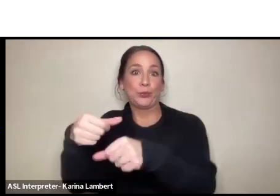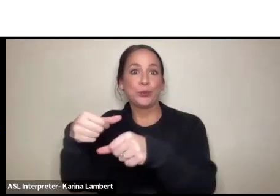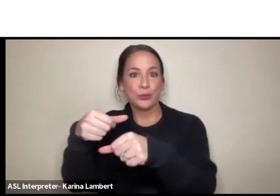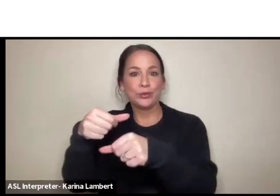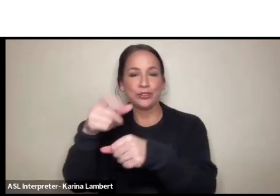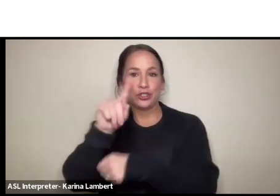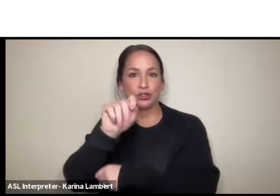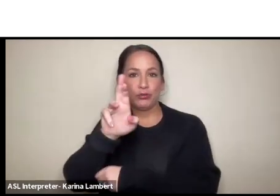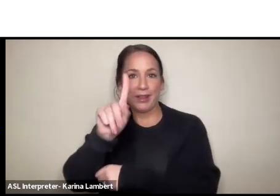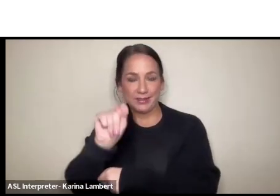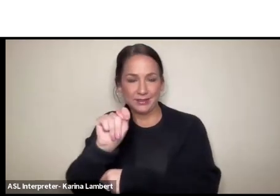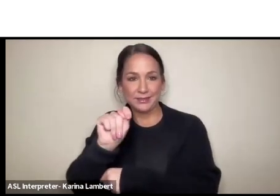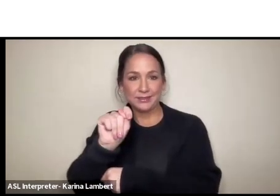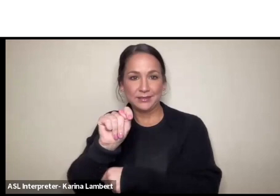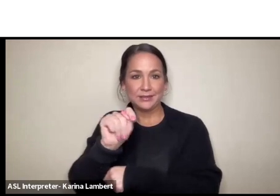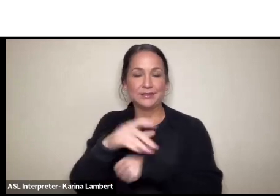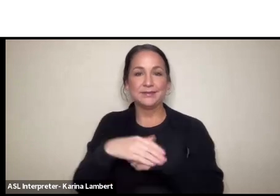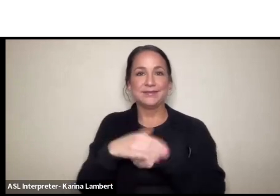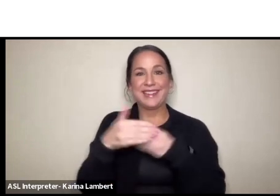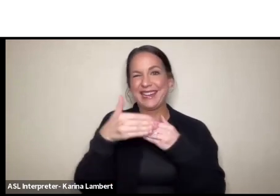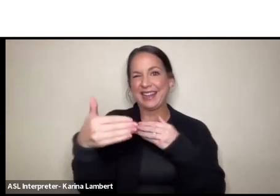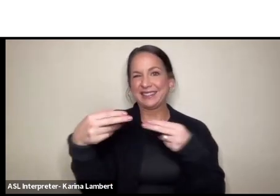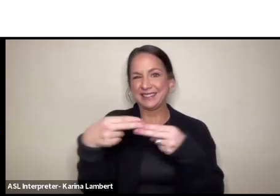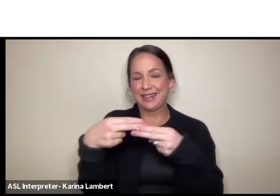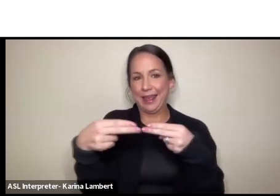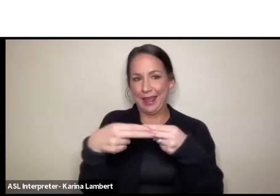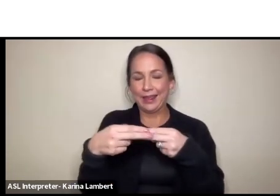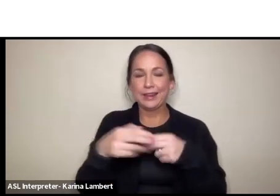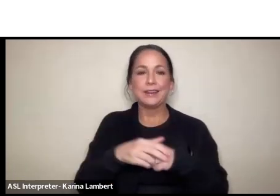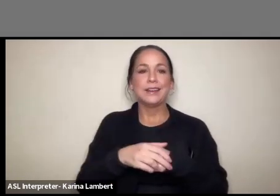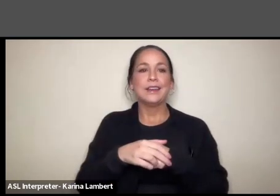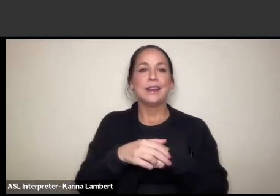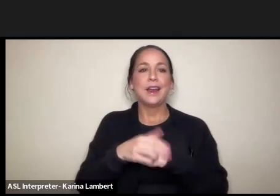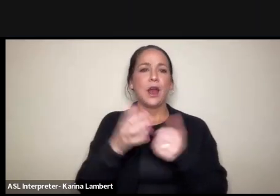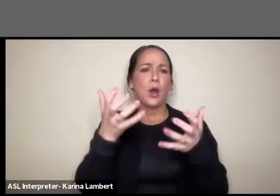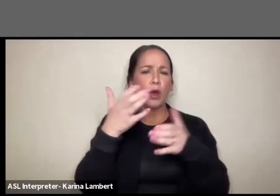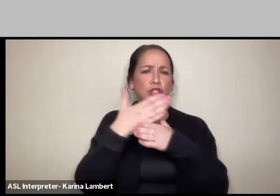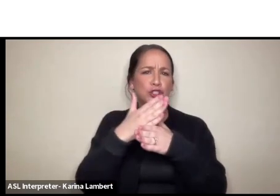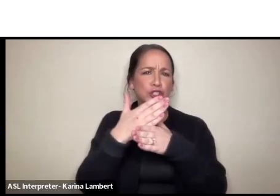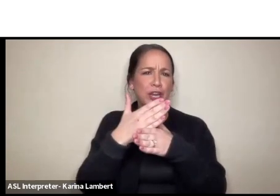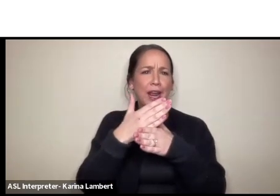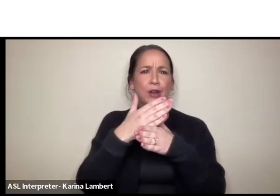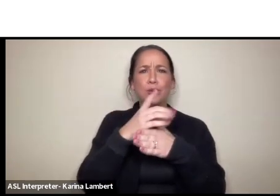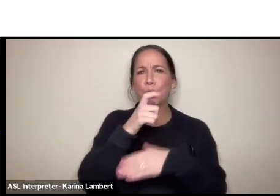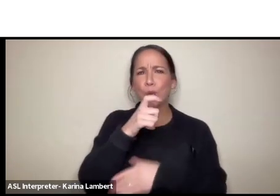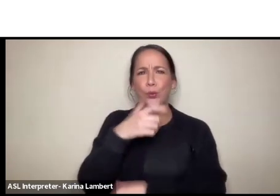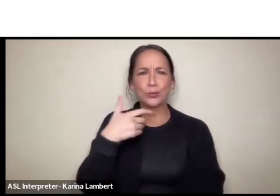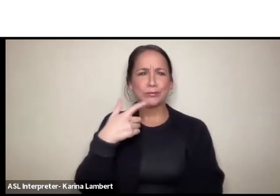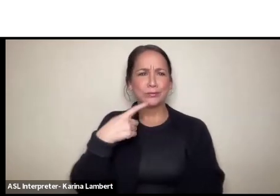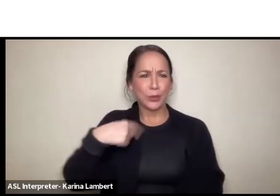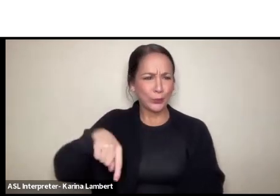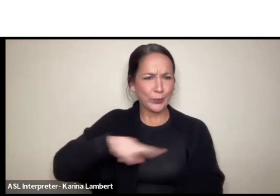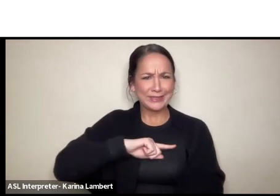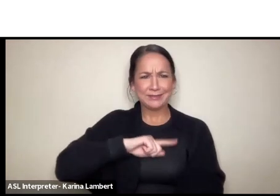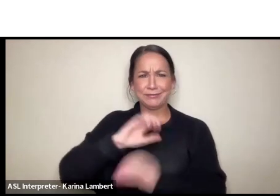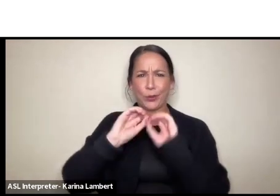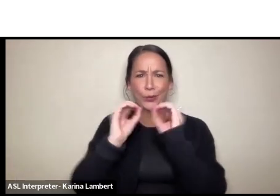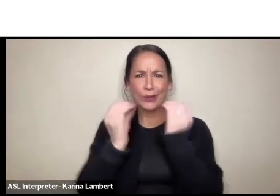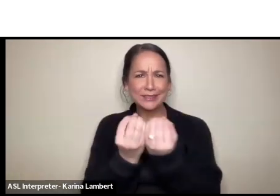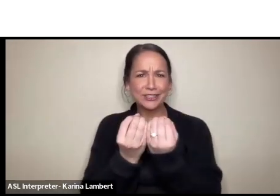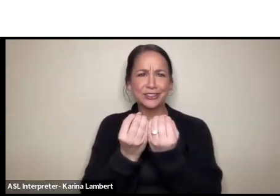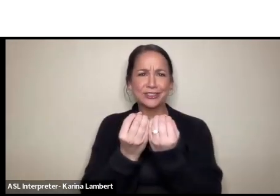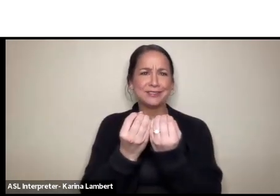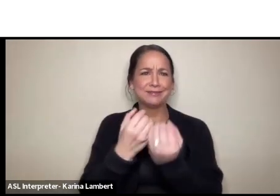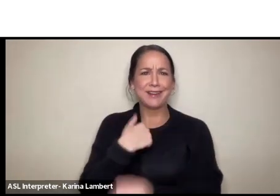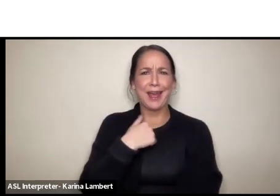done in the past, and if we can go to the next slide, is share a little bit about who Shared Horizons is so that you don't think that I'm just someone